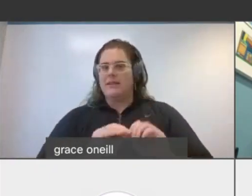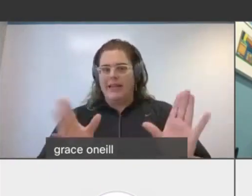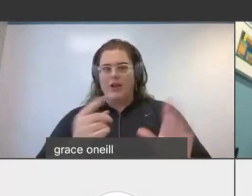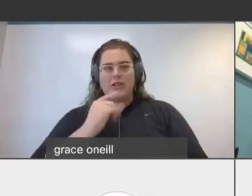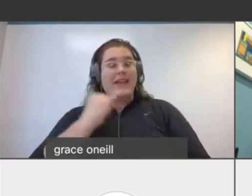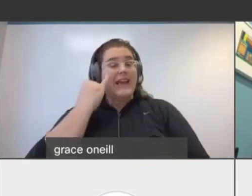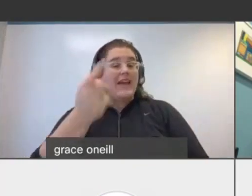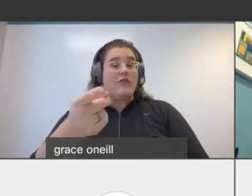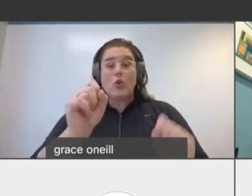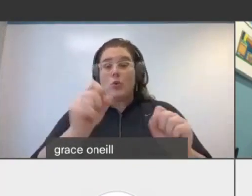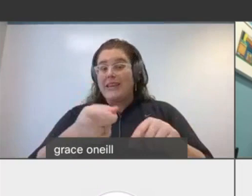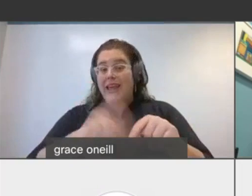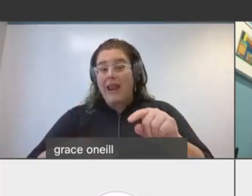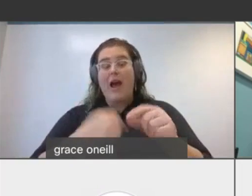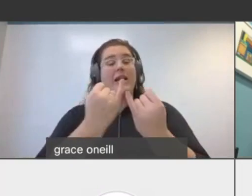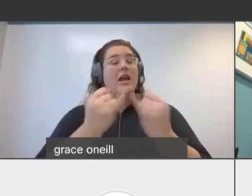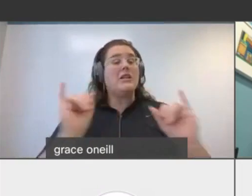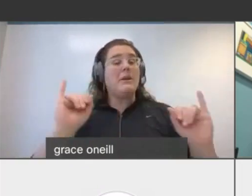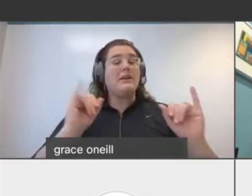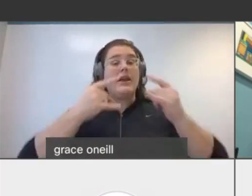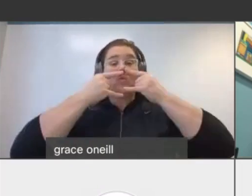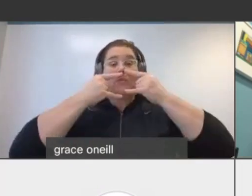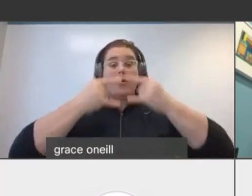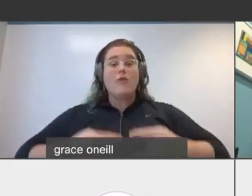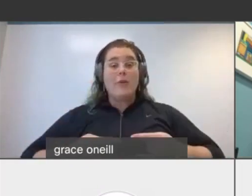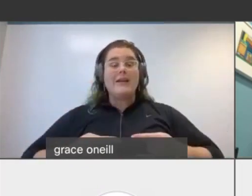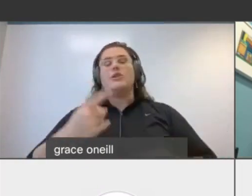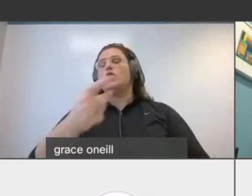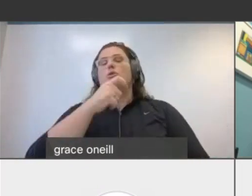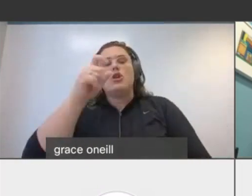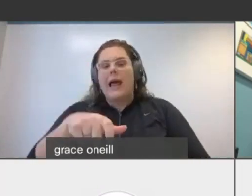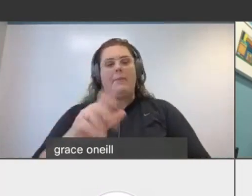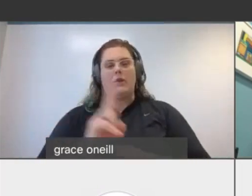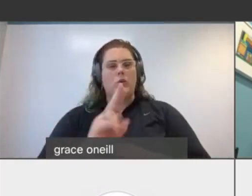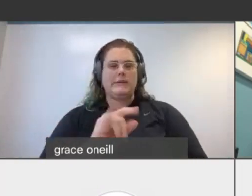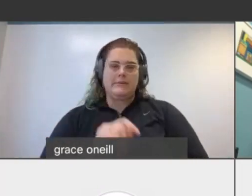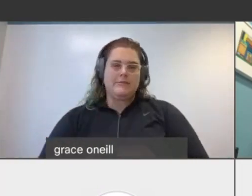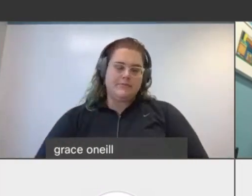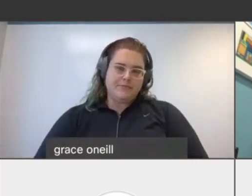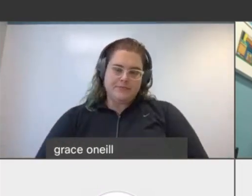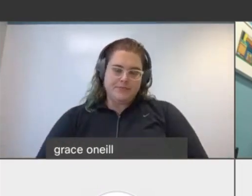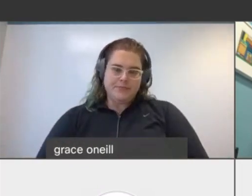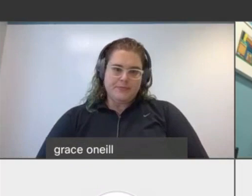to independently remove a mask, you should not have a mask on.